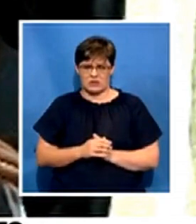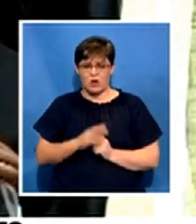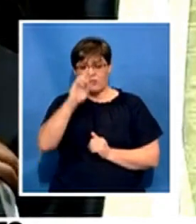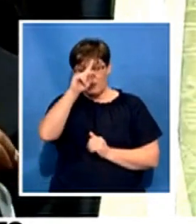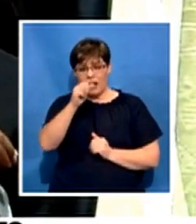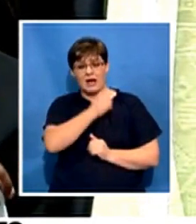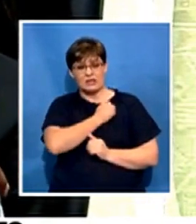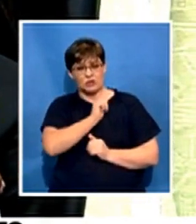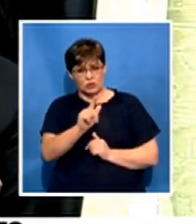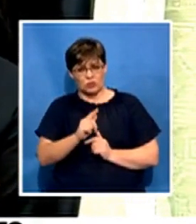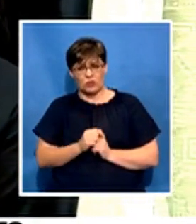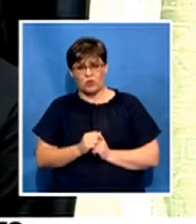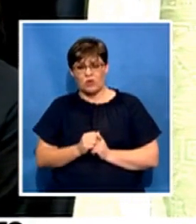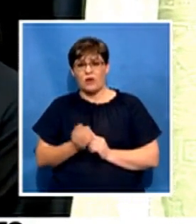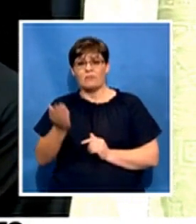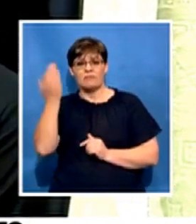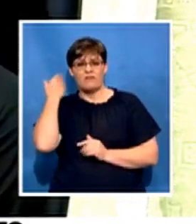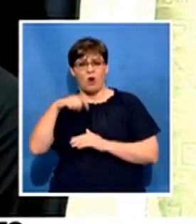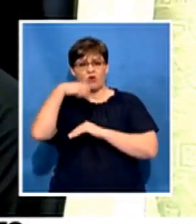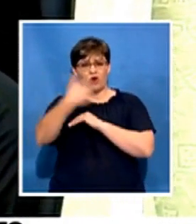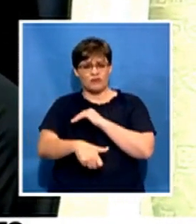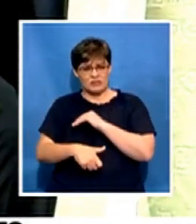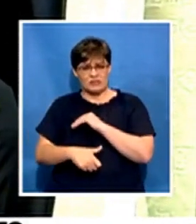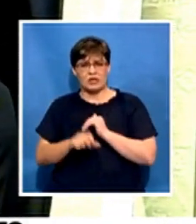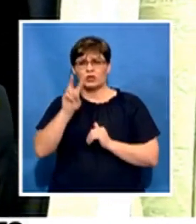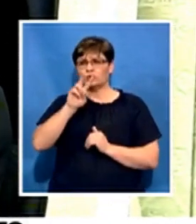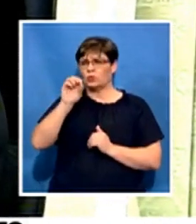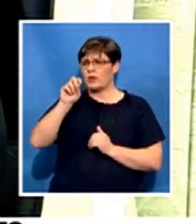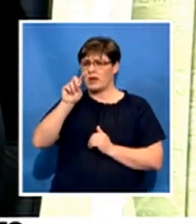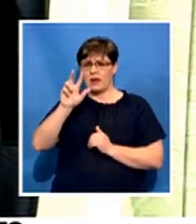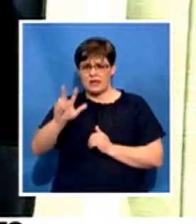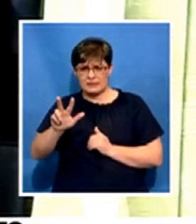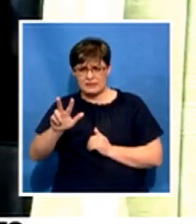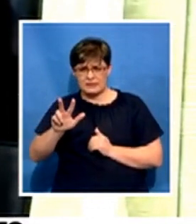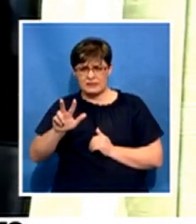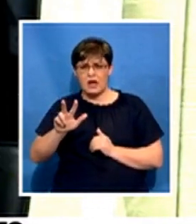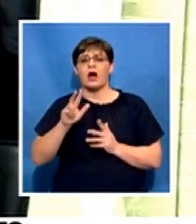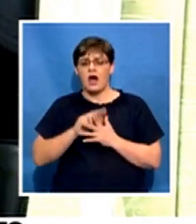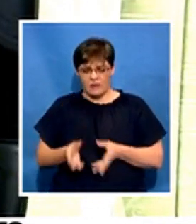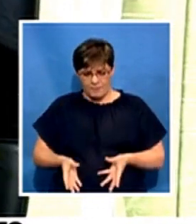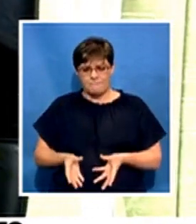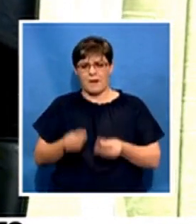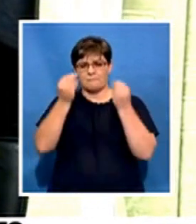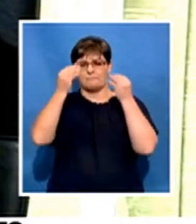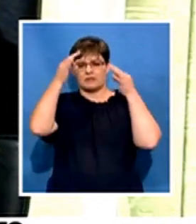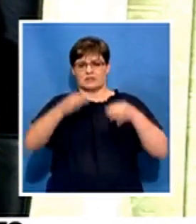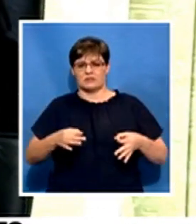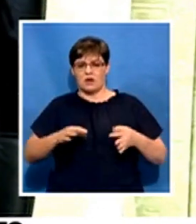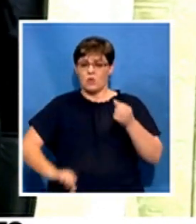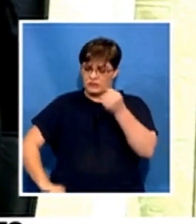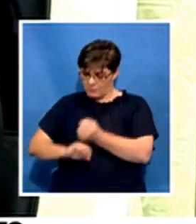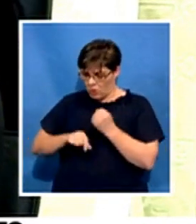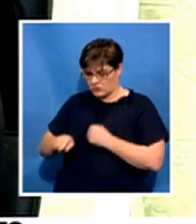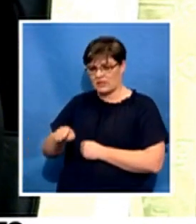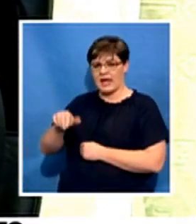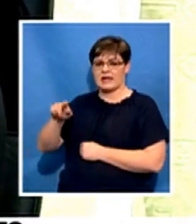conference in 2018 a resolution to support the African National Congress, and that will